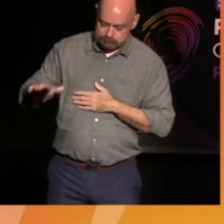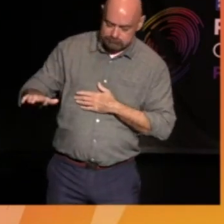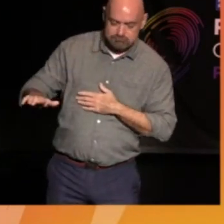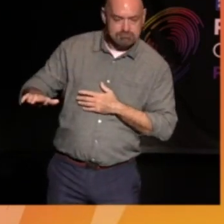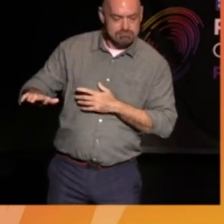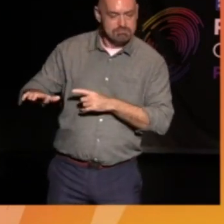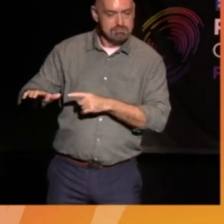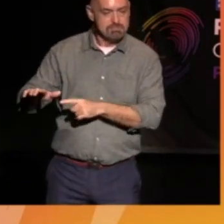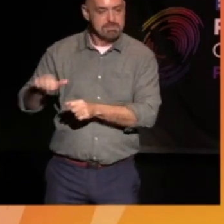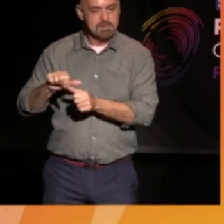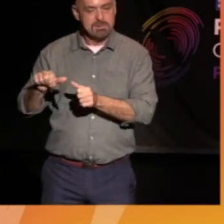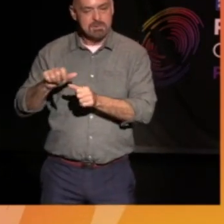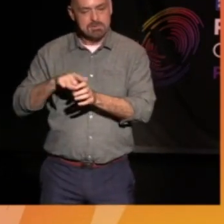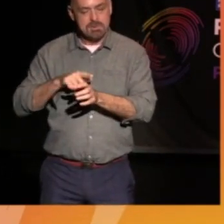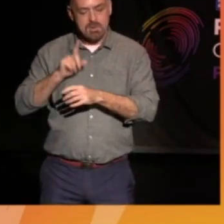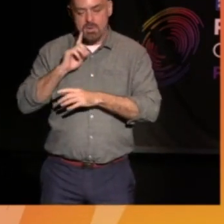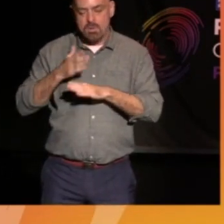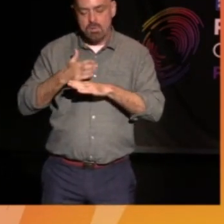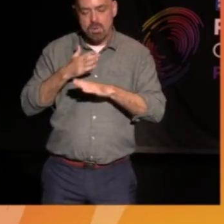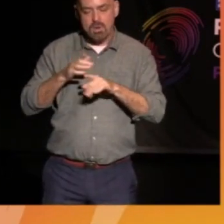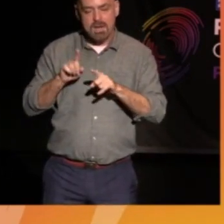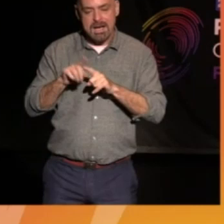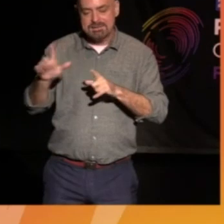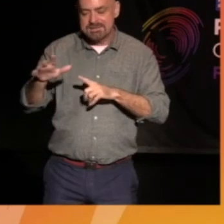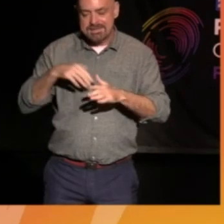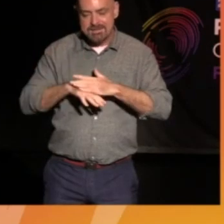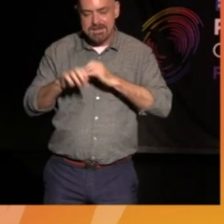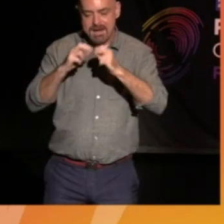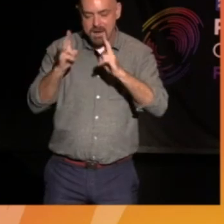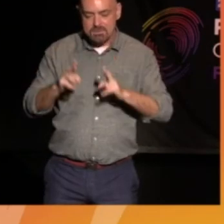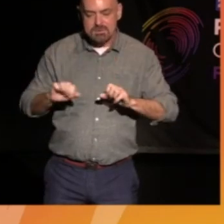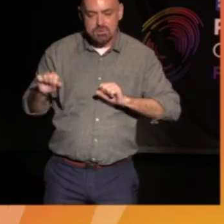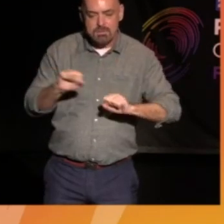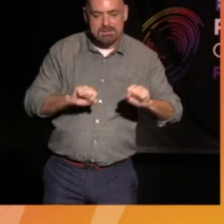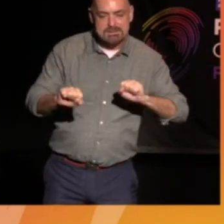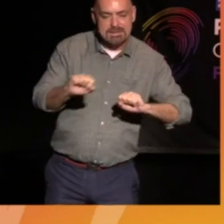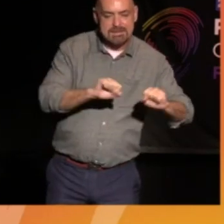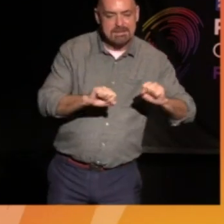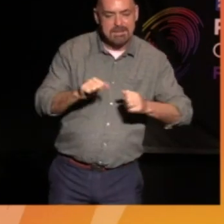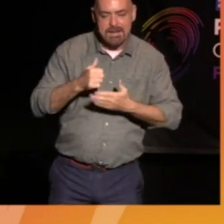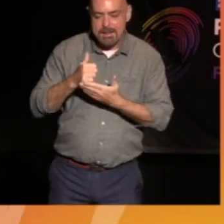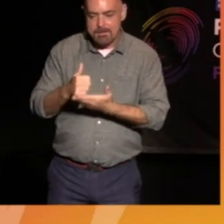preferred to work as domestic help. And